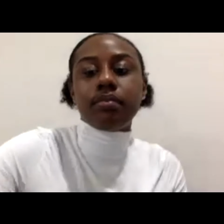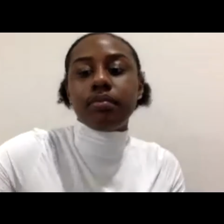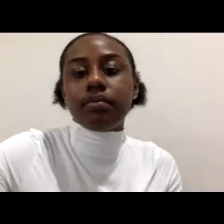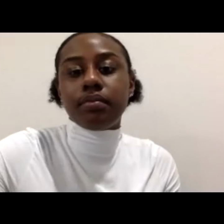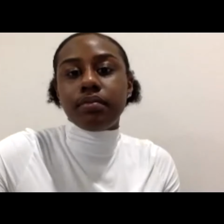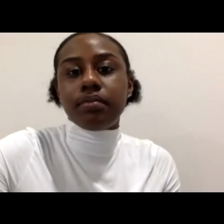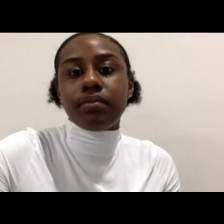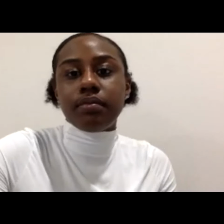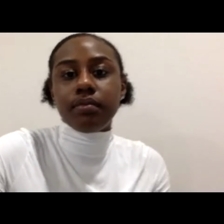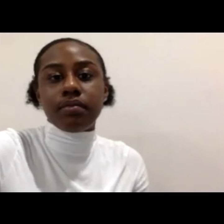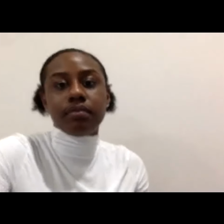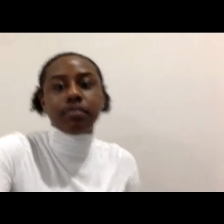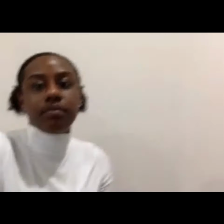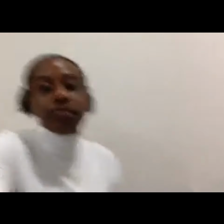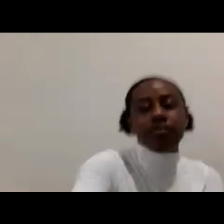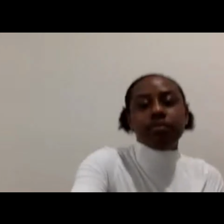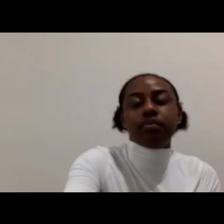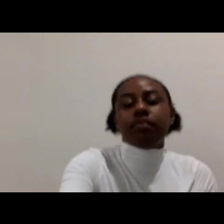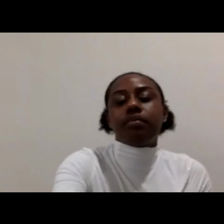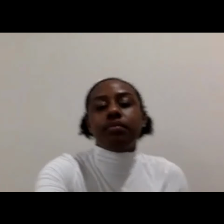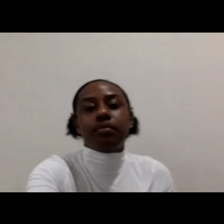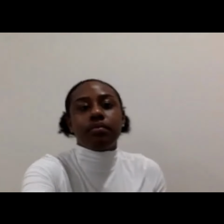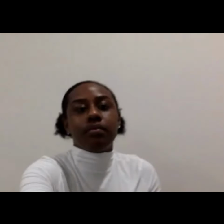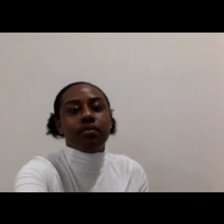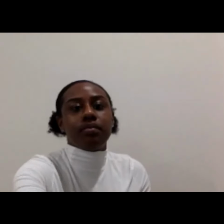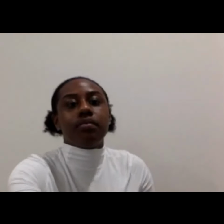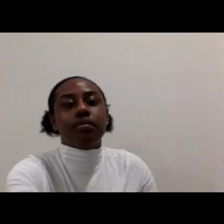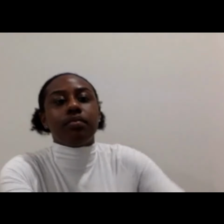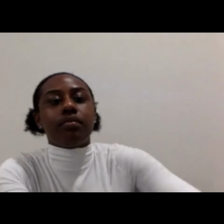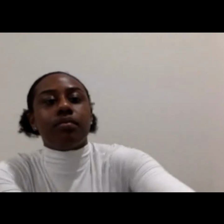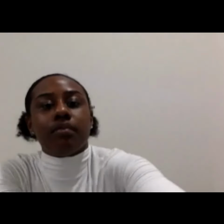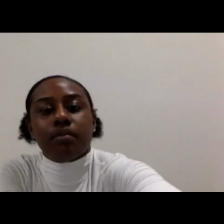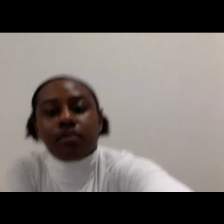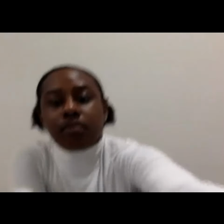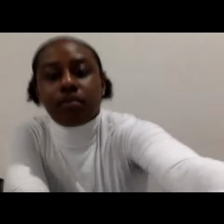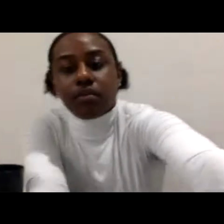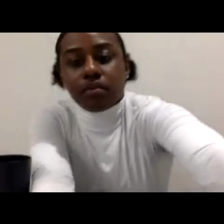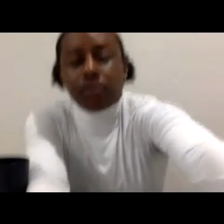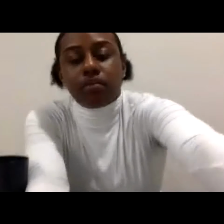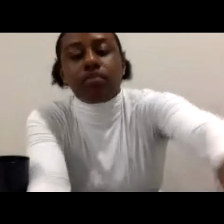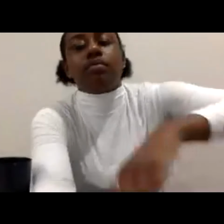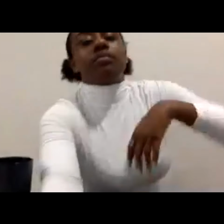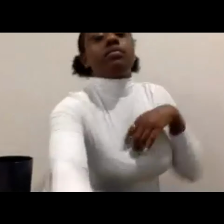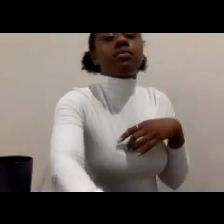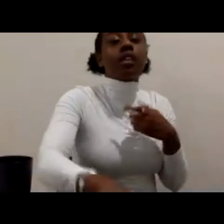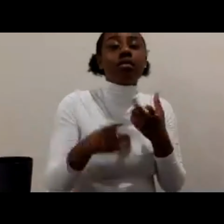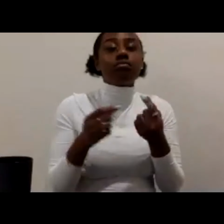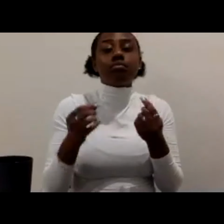for infiltration, but you know, we do a lot of work around digital security or digital safety